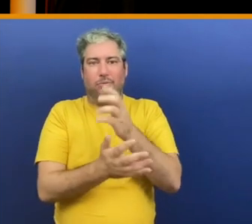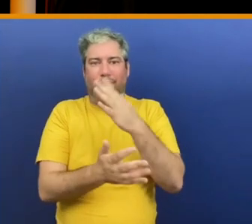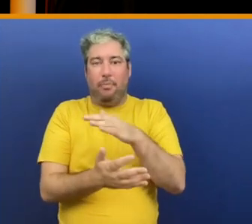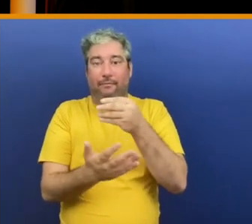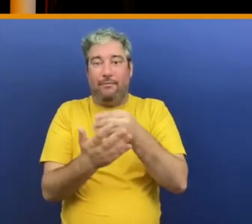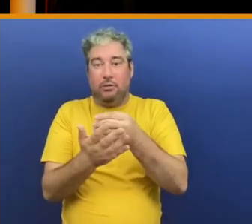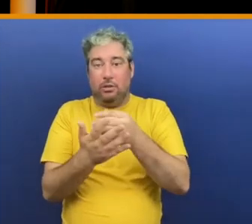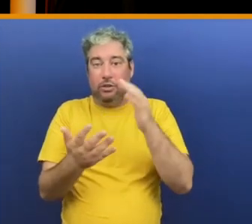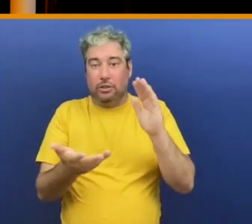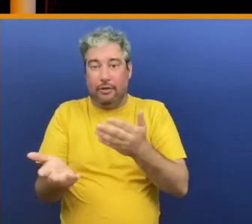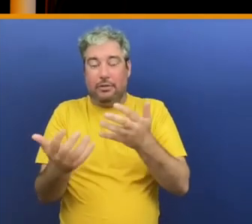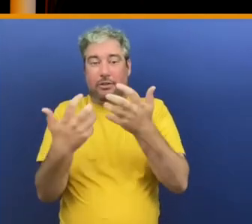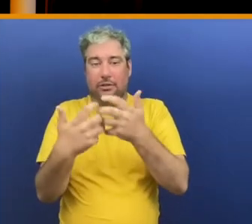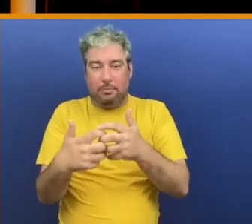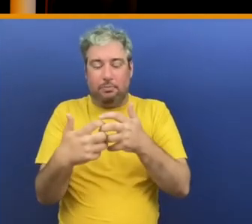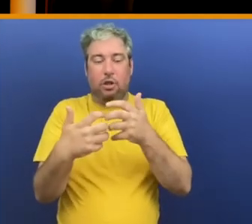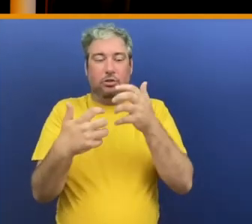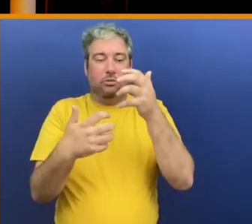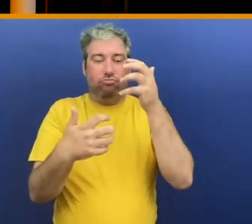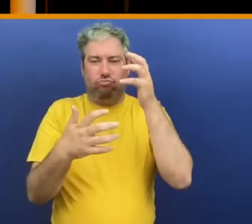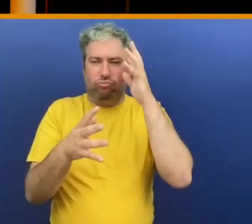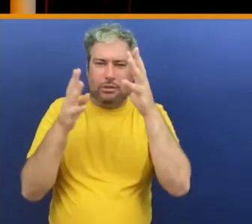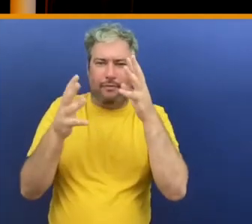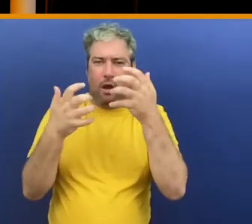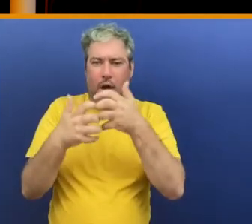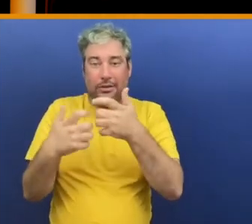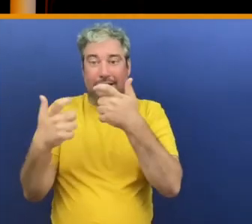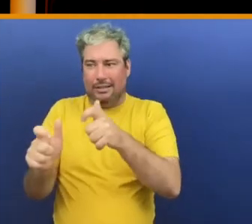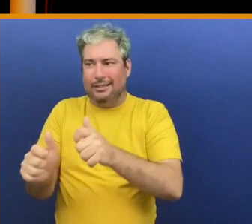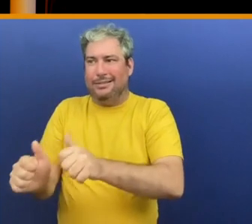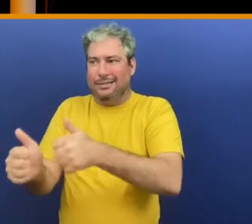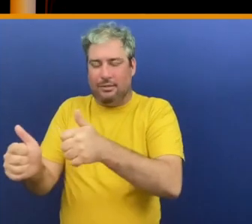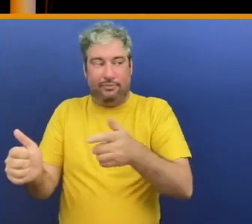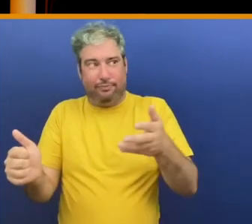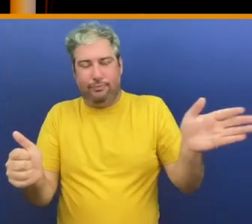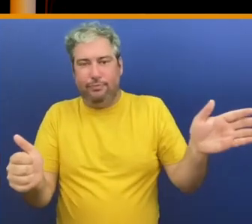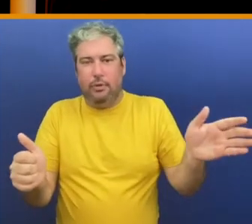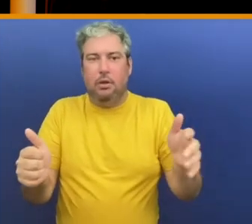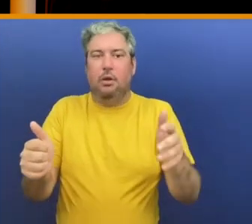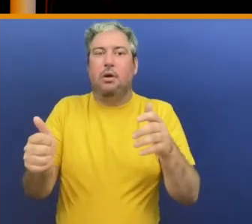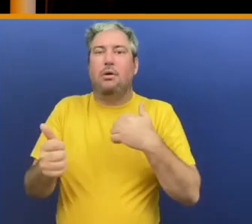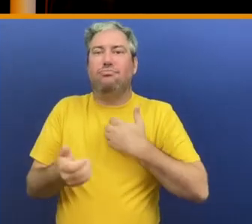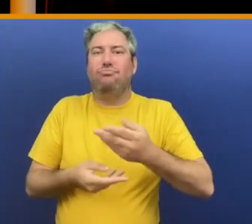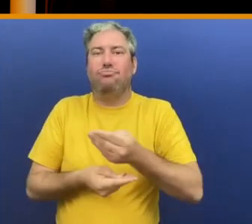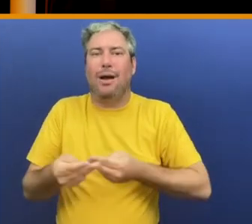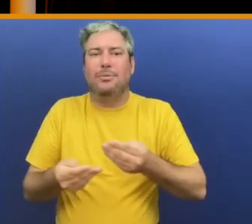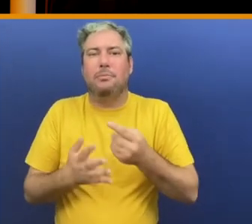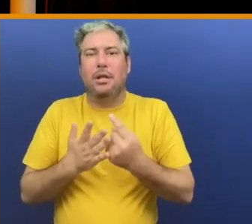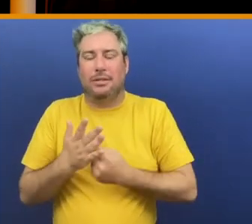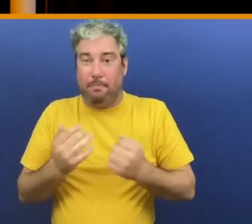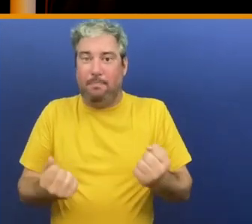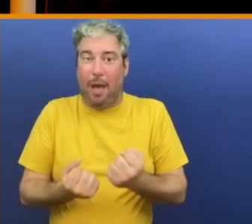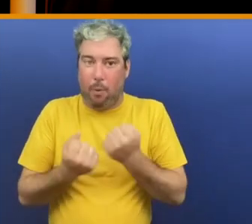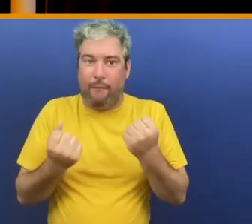world. This means our trade policy is powerful. And if we've learned anything from Spider-Man, it's that with great power comes